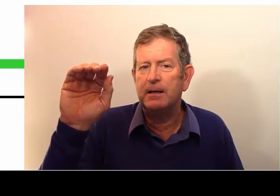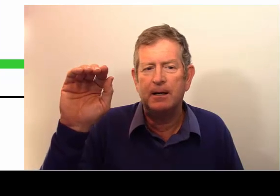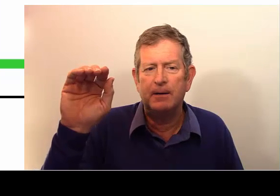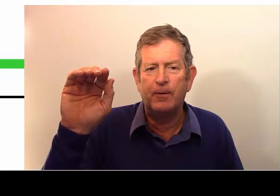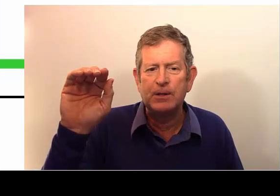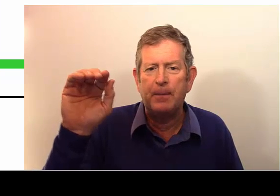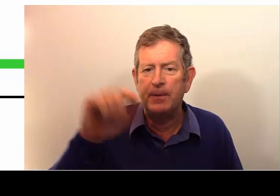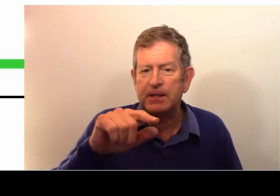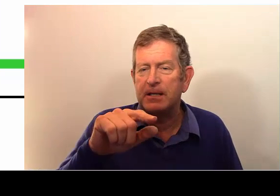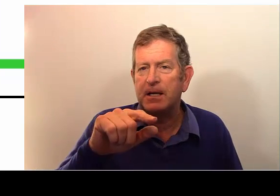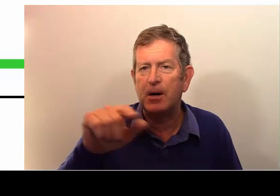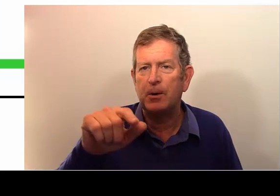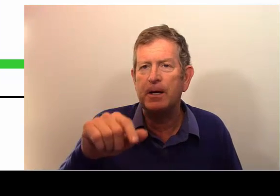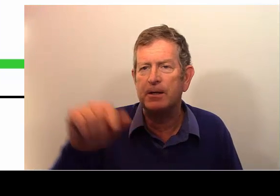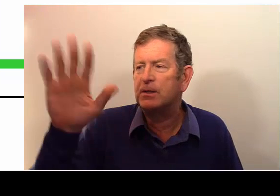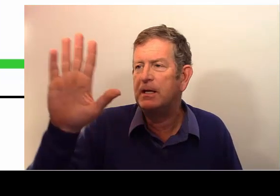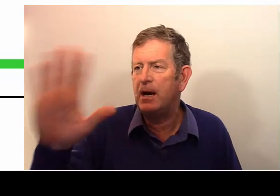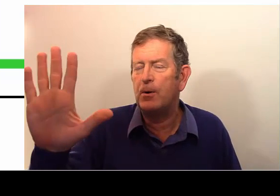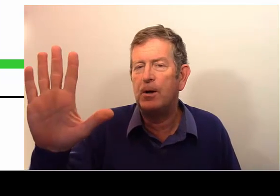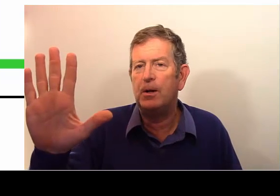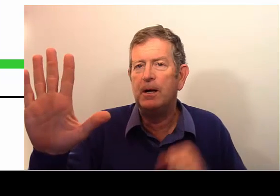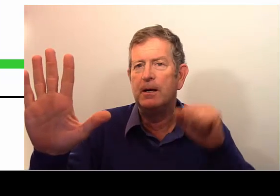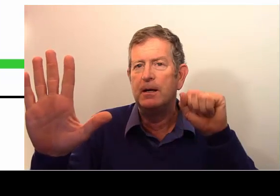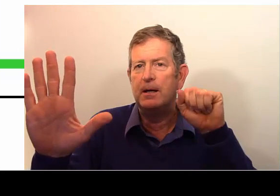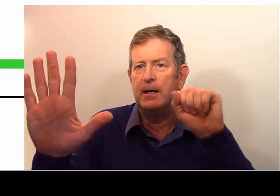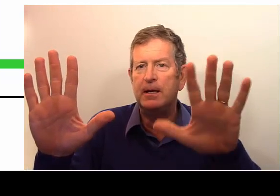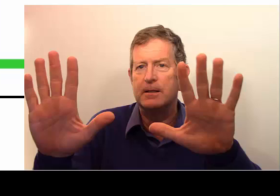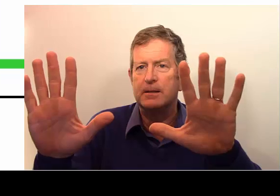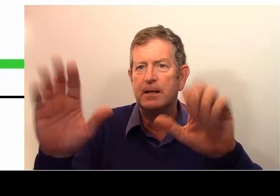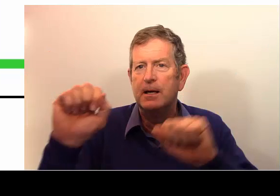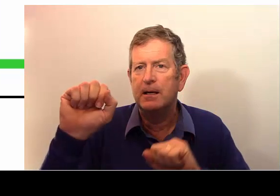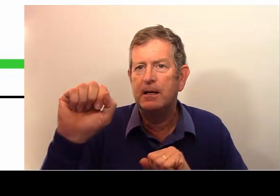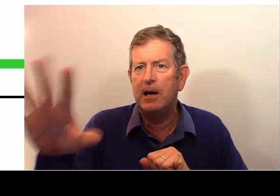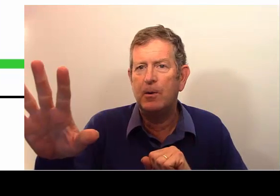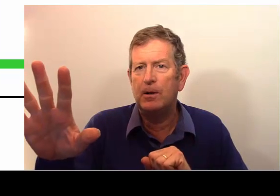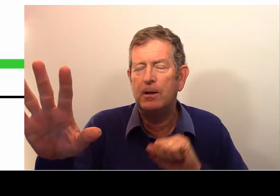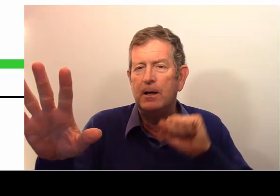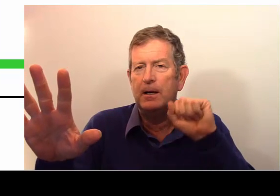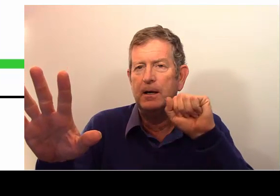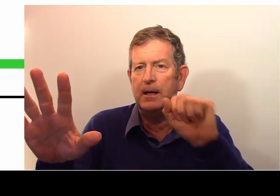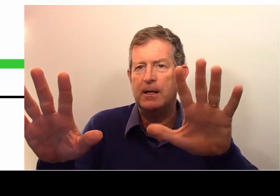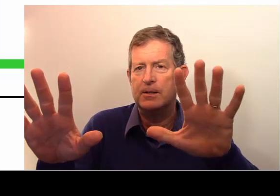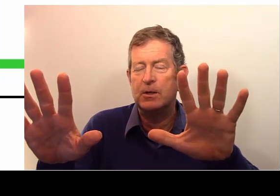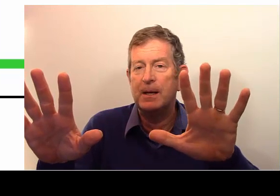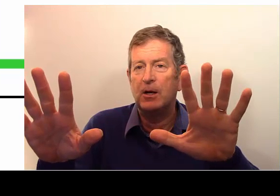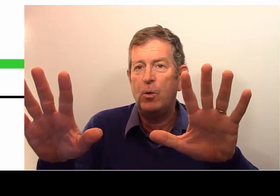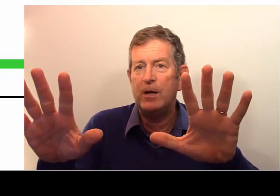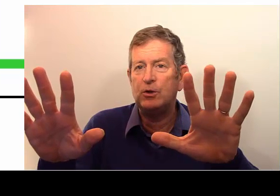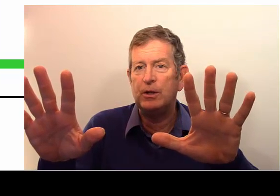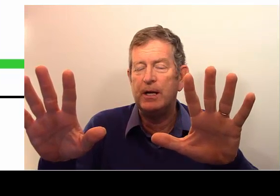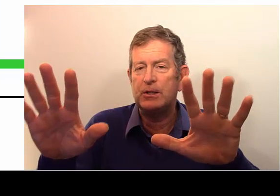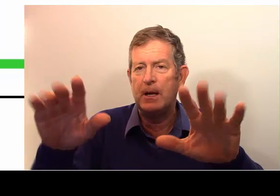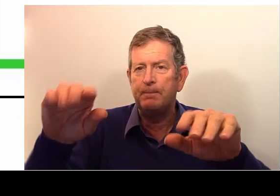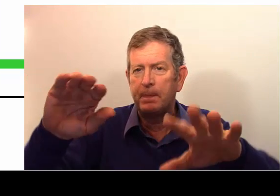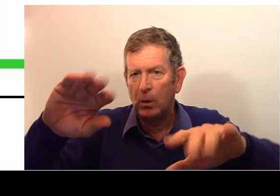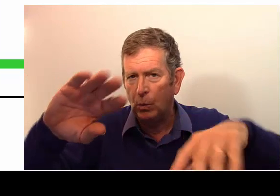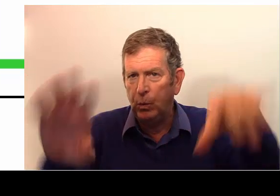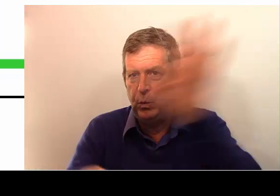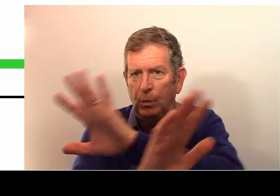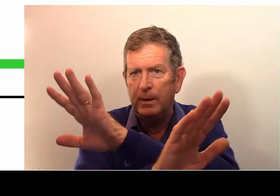take, for example, in this case, Carol is. Carol is. Carol is. To make the question,